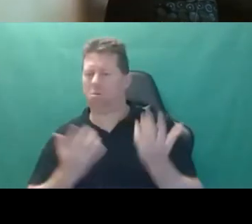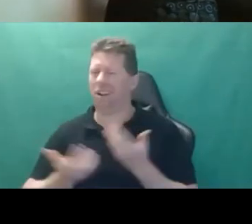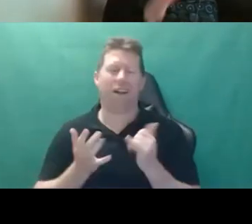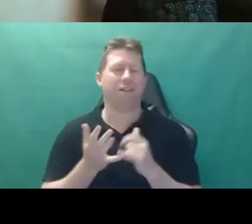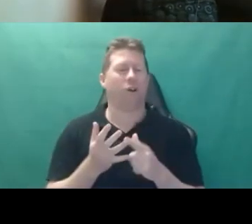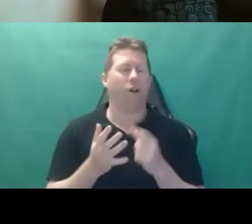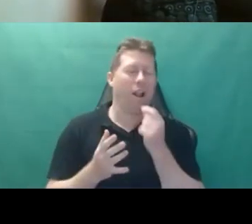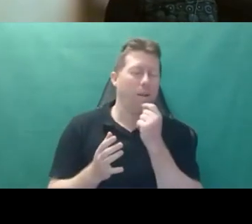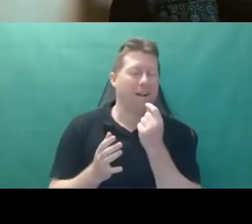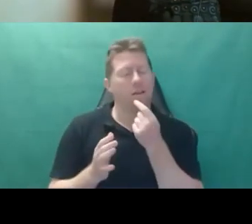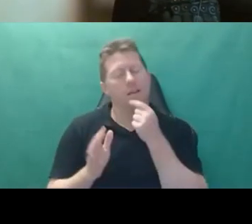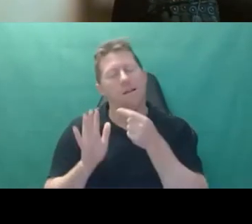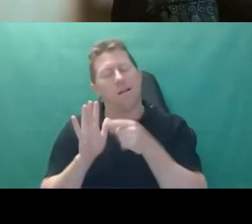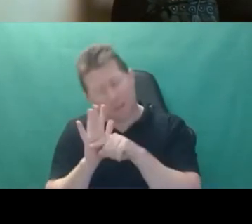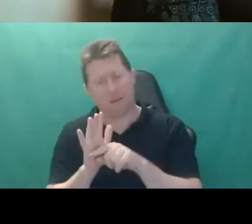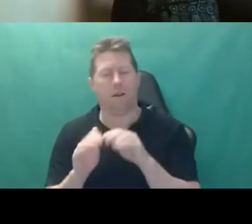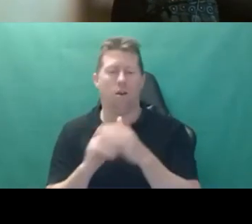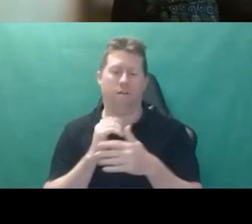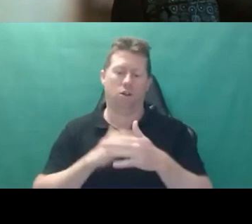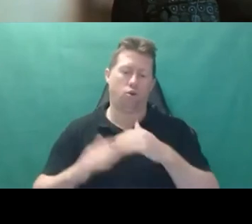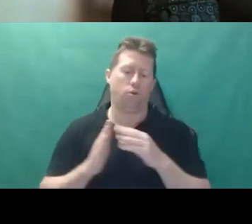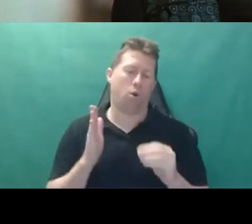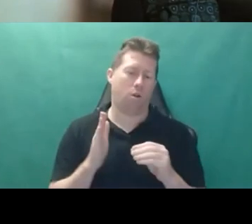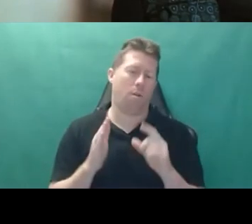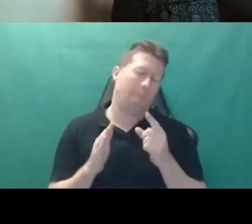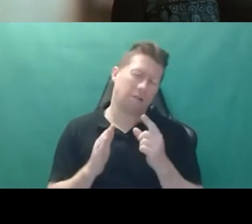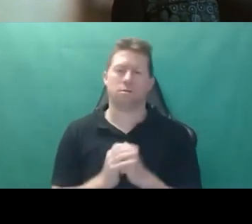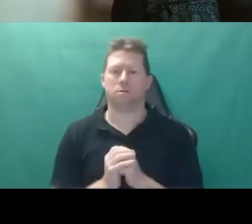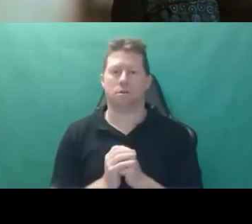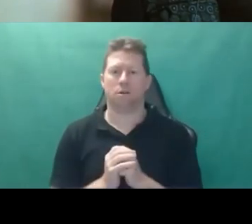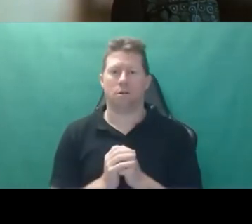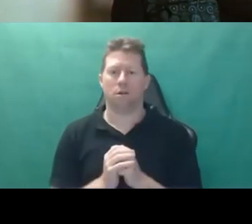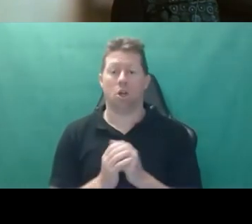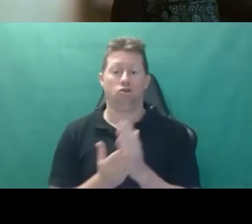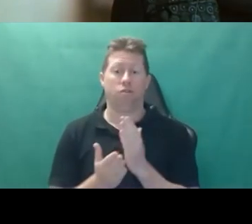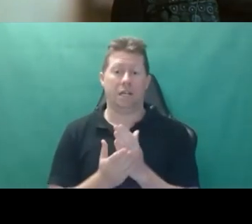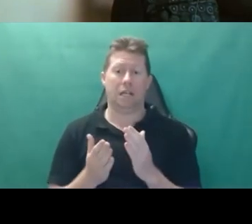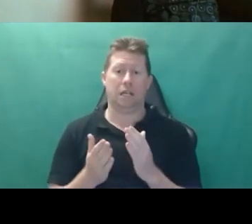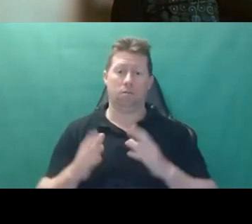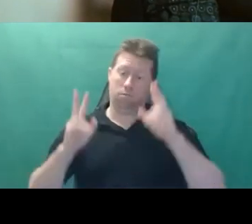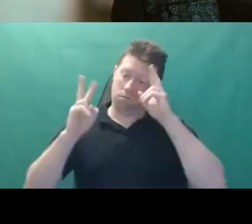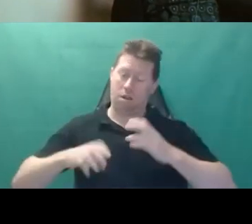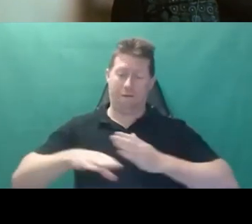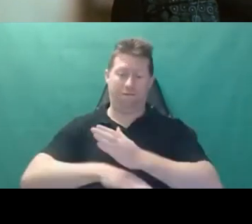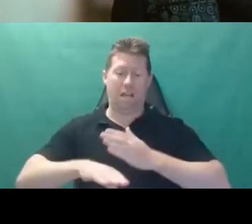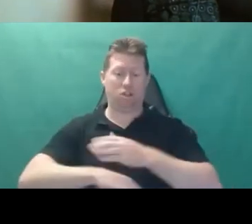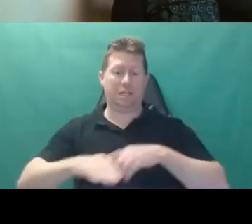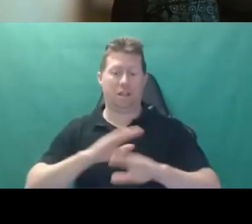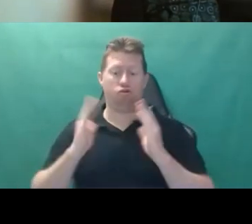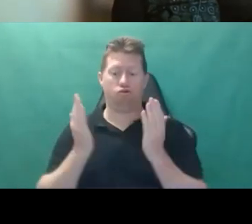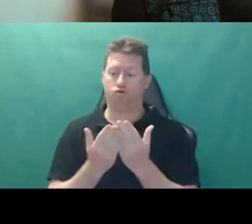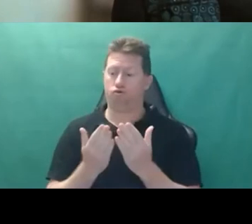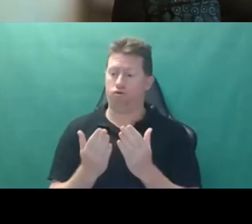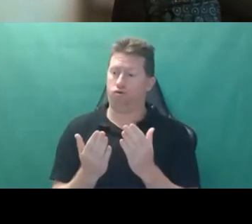of the critiques of the social model, um, that are out there. So, you know, in, in functioning in the real world, you know, you know, we have to work out how we